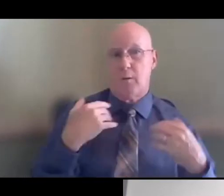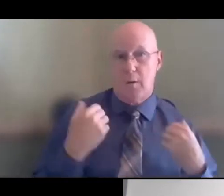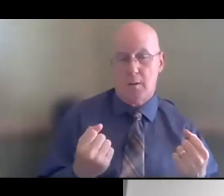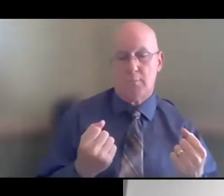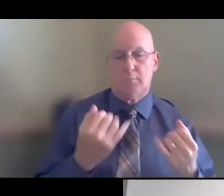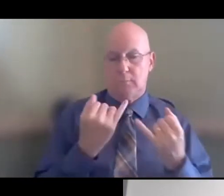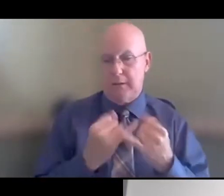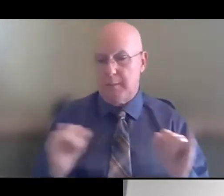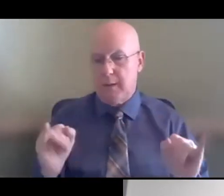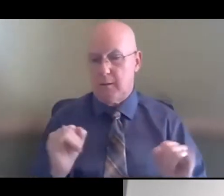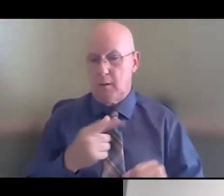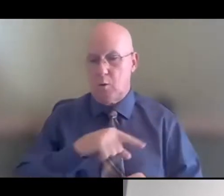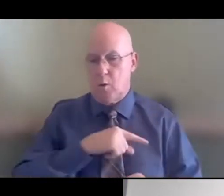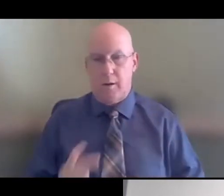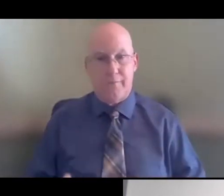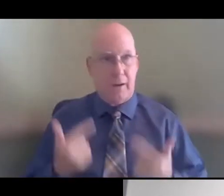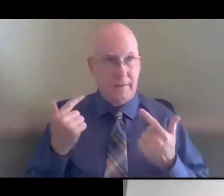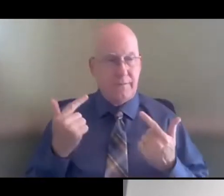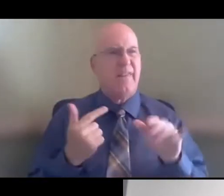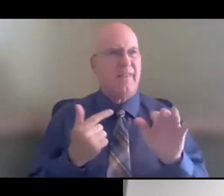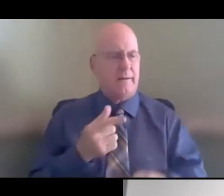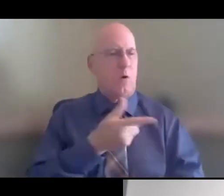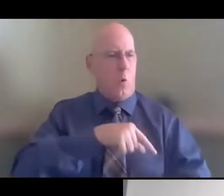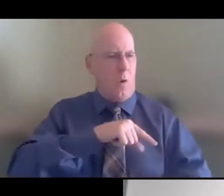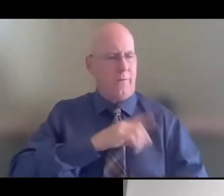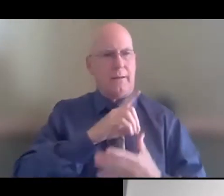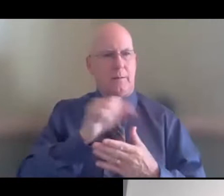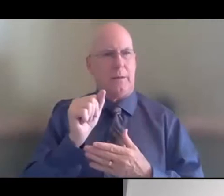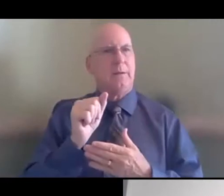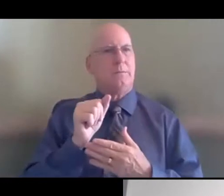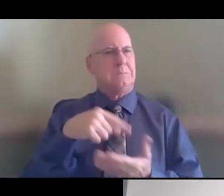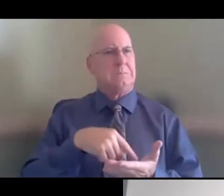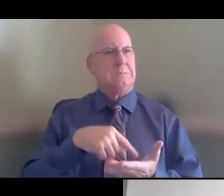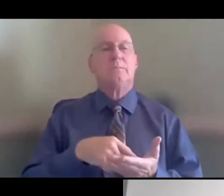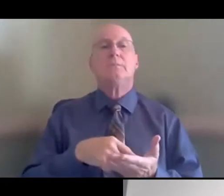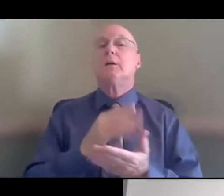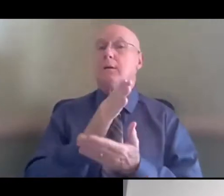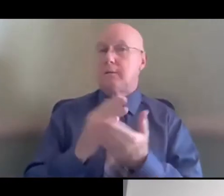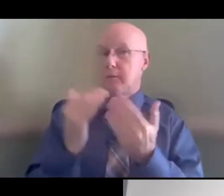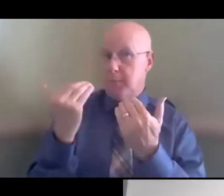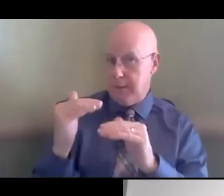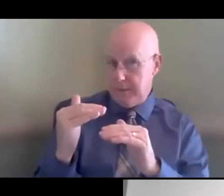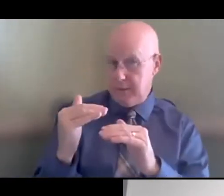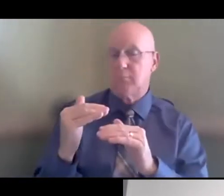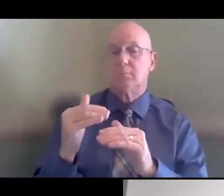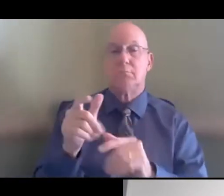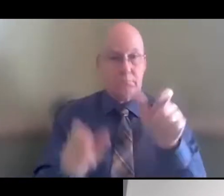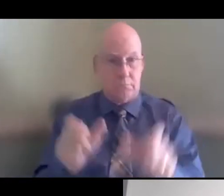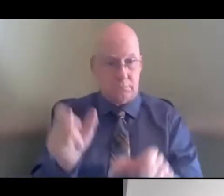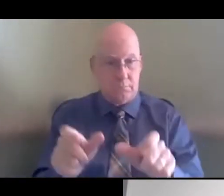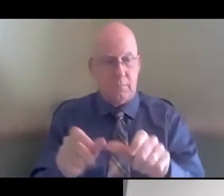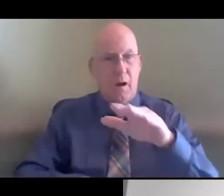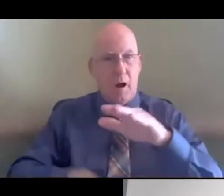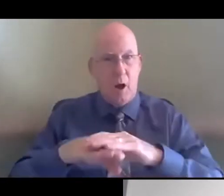or quality of life is a qualified disability expense. Now, there are some limits. Individuals are limited to putting